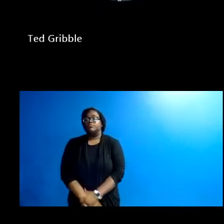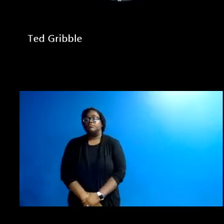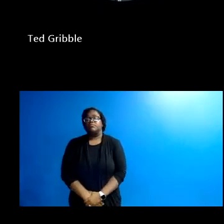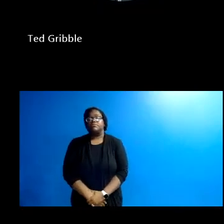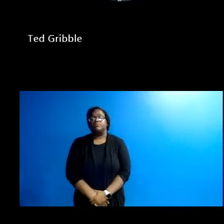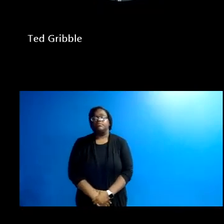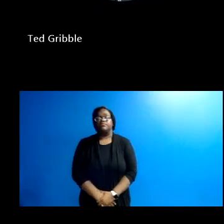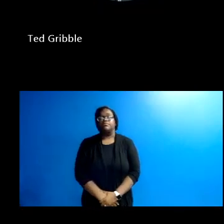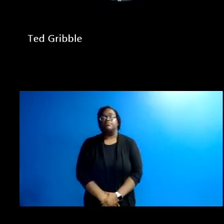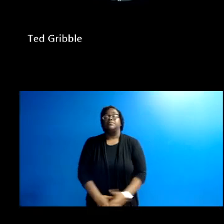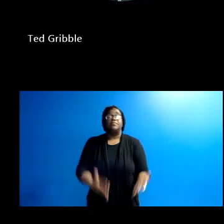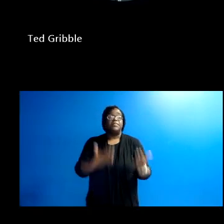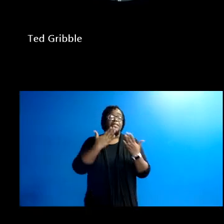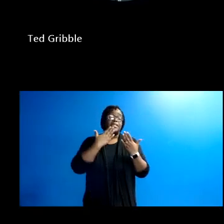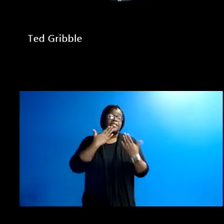Thank you, Jude.